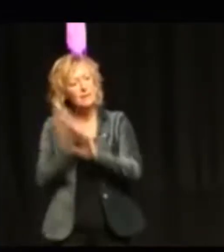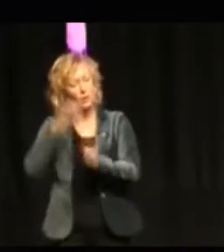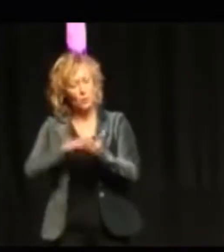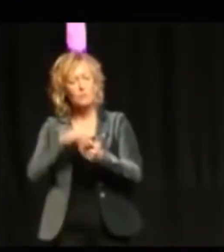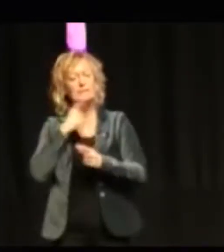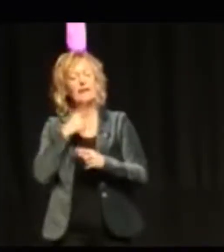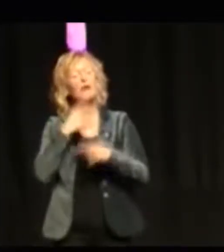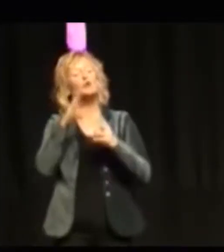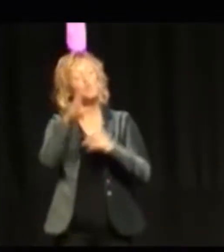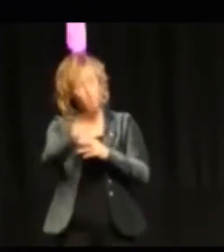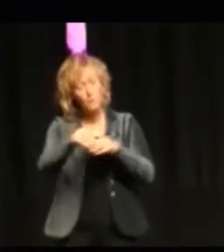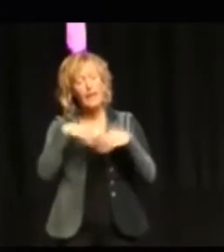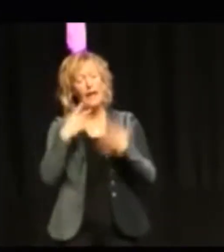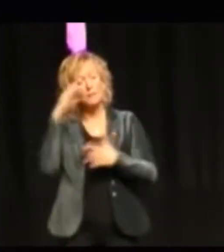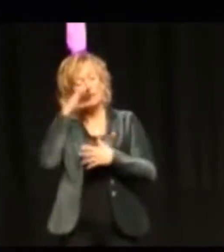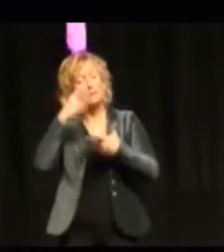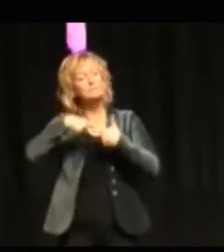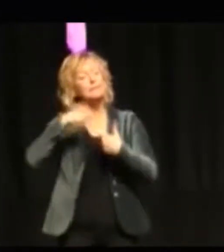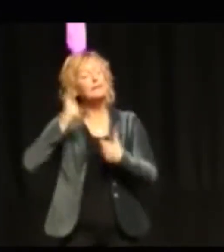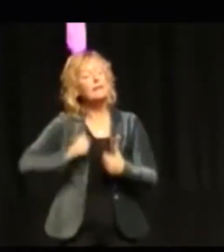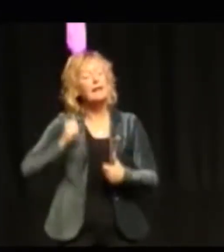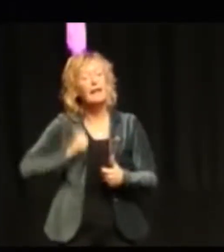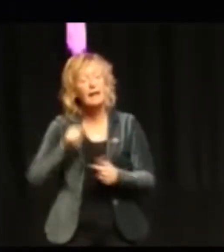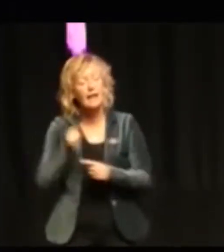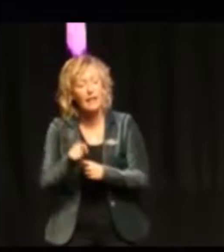the problem accessibility,